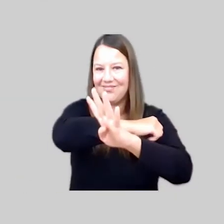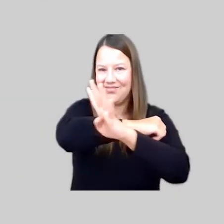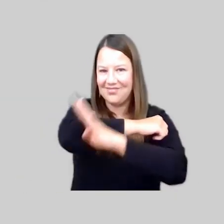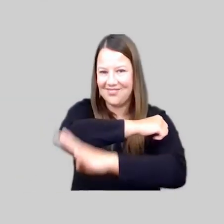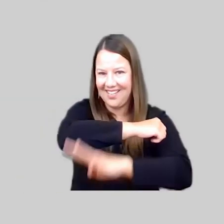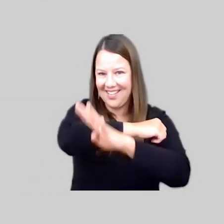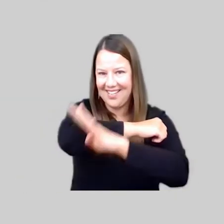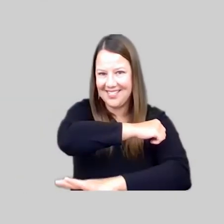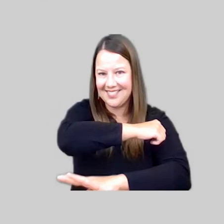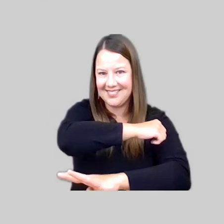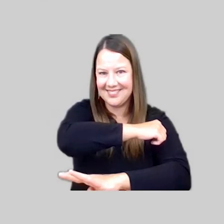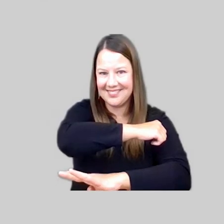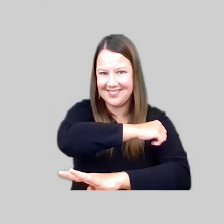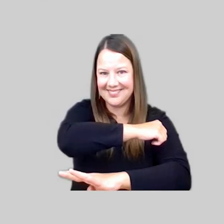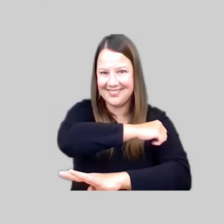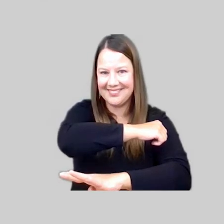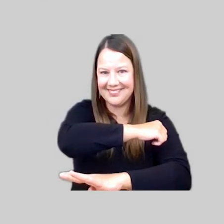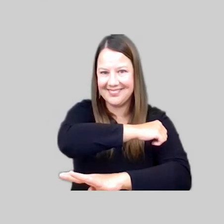Fall.